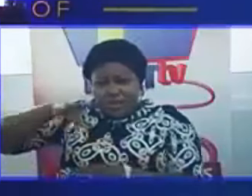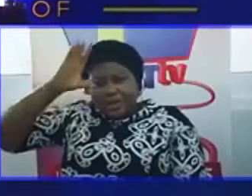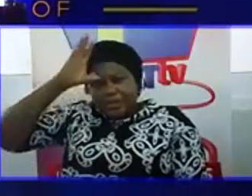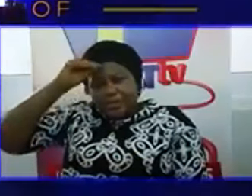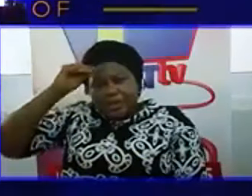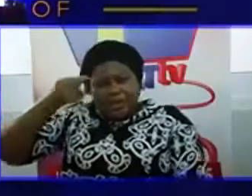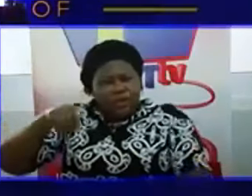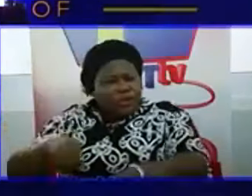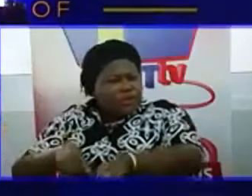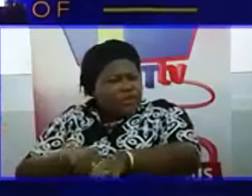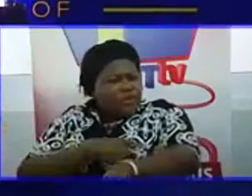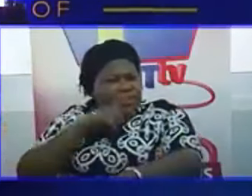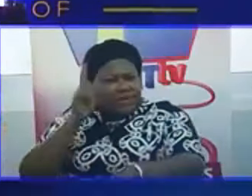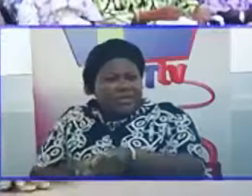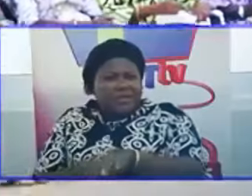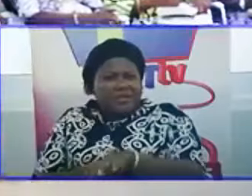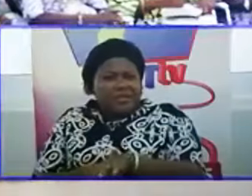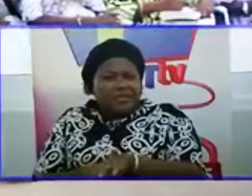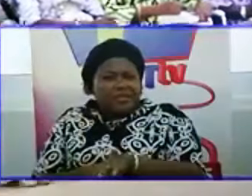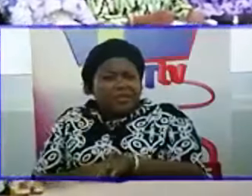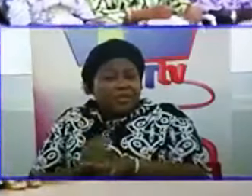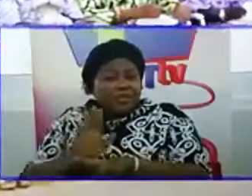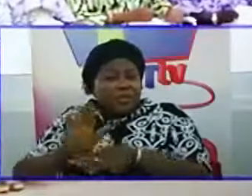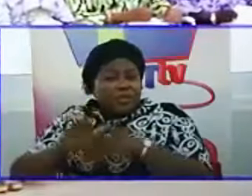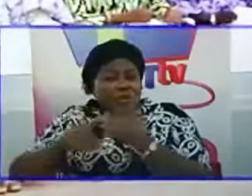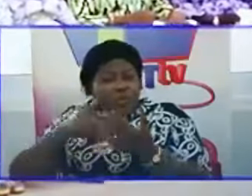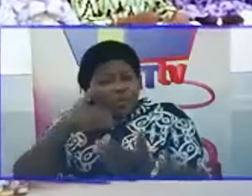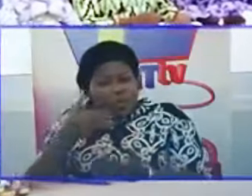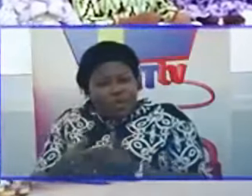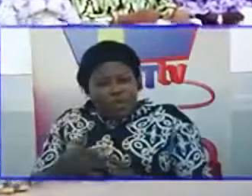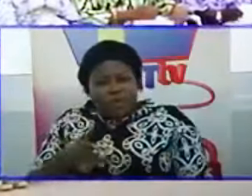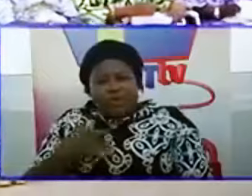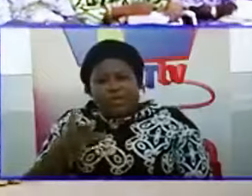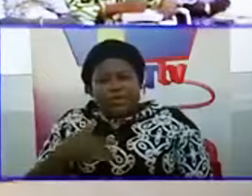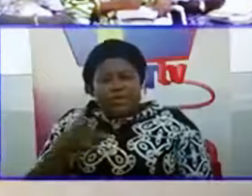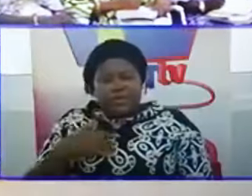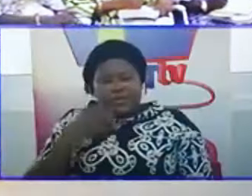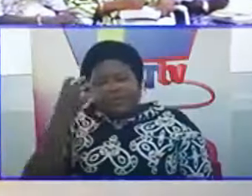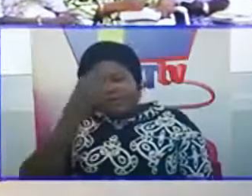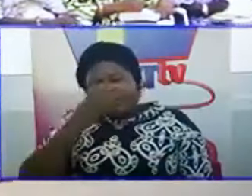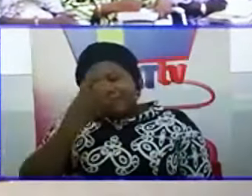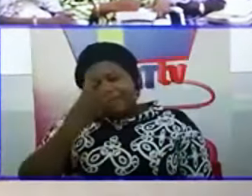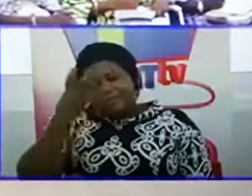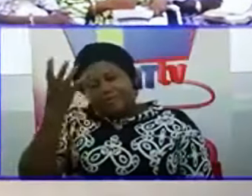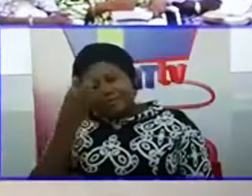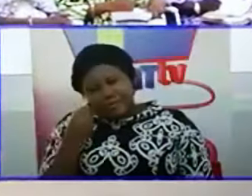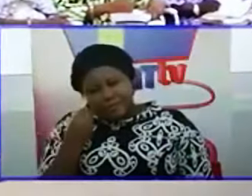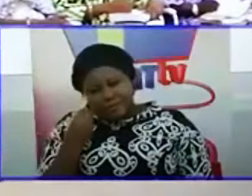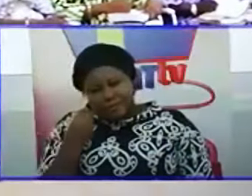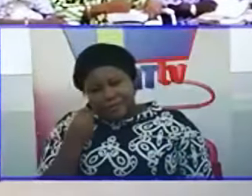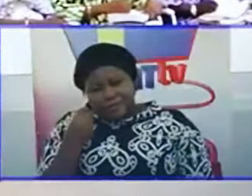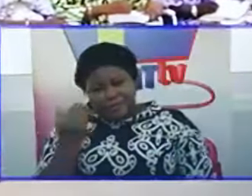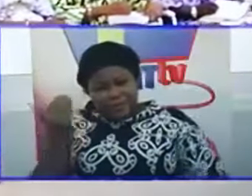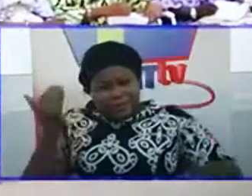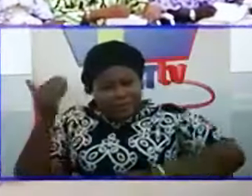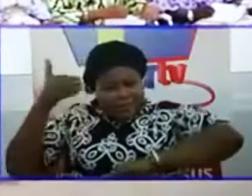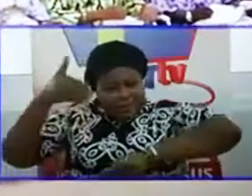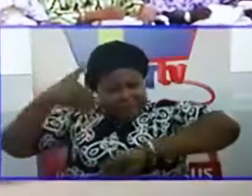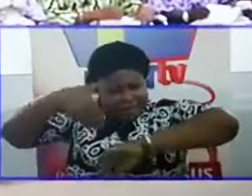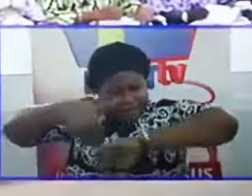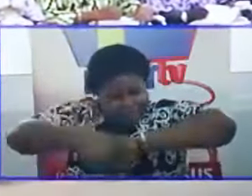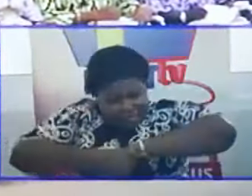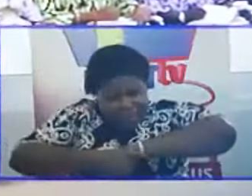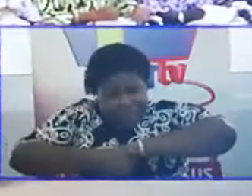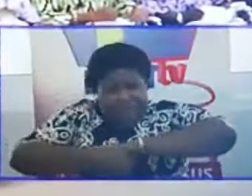coming, and they all became drowsy and fell asleep. At midnight, the cry